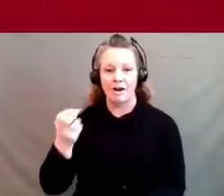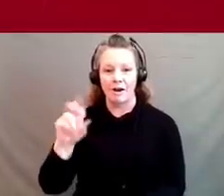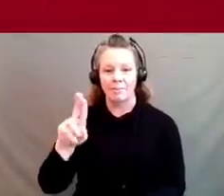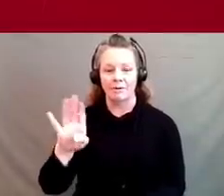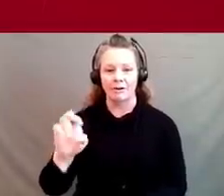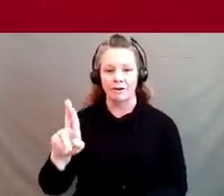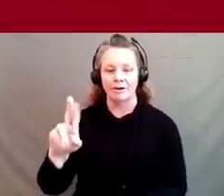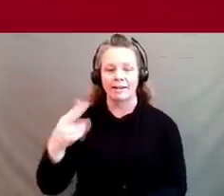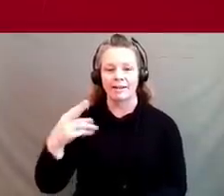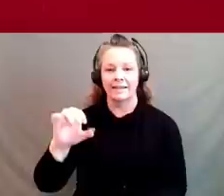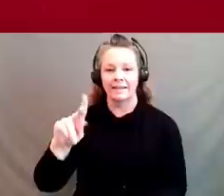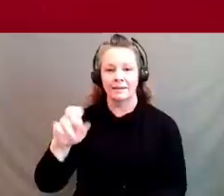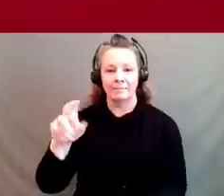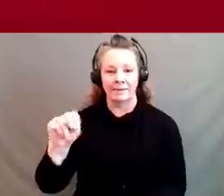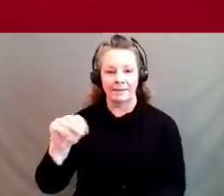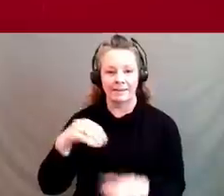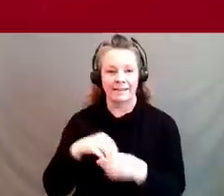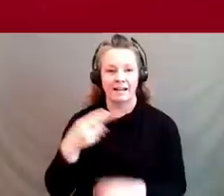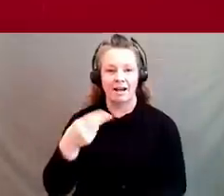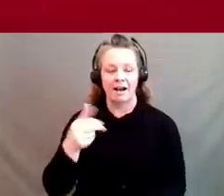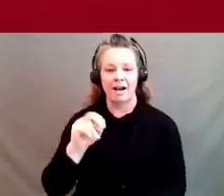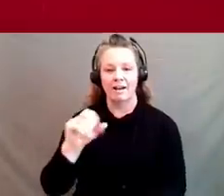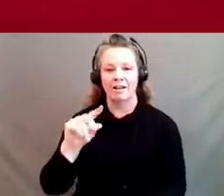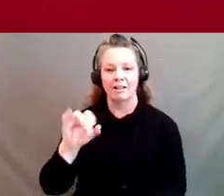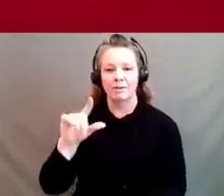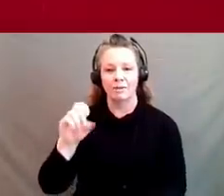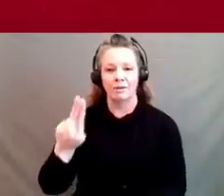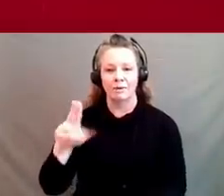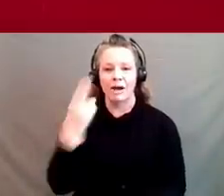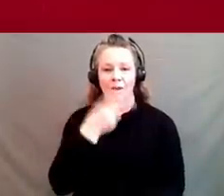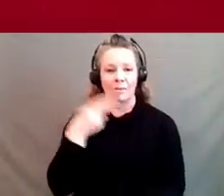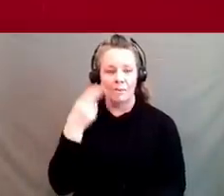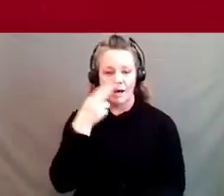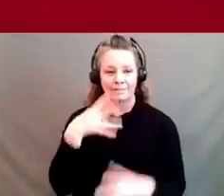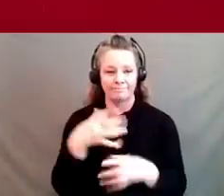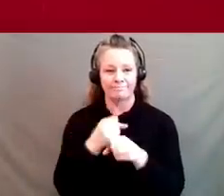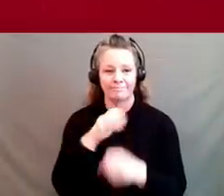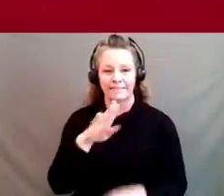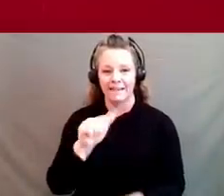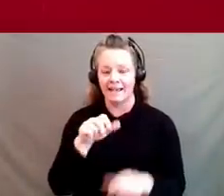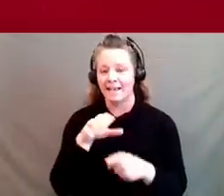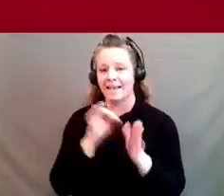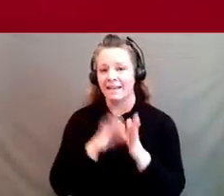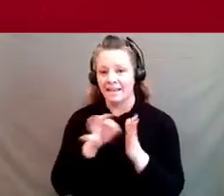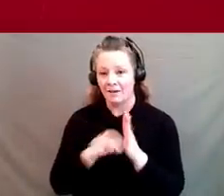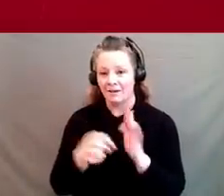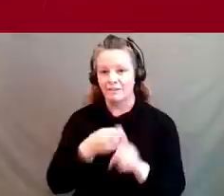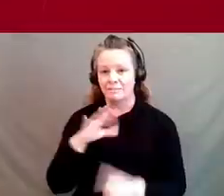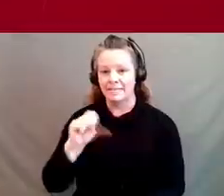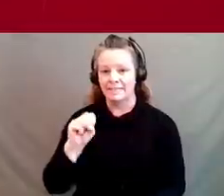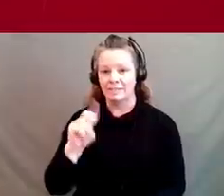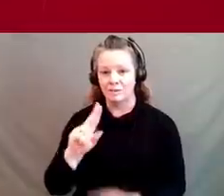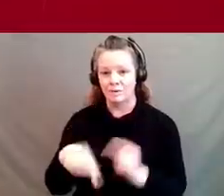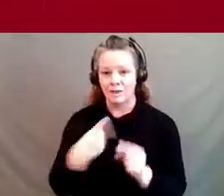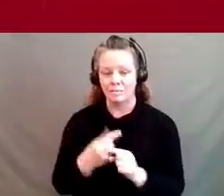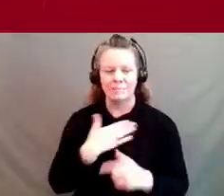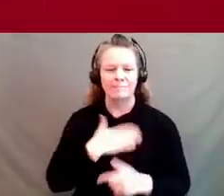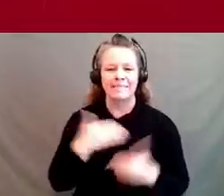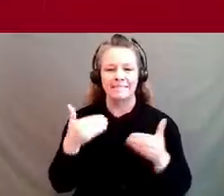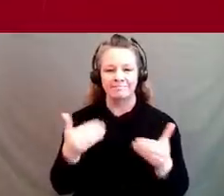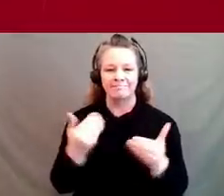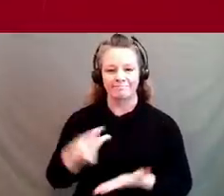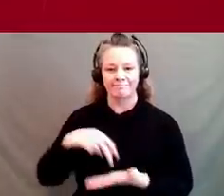Honolulu, Hawaii, she received her bachelor's degree in accounting from CSU Global. Please rise as we